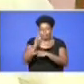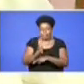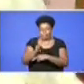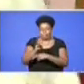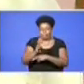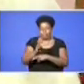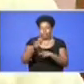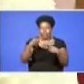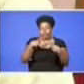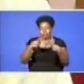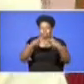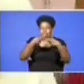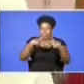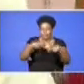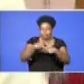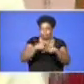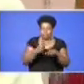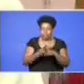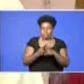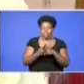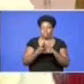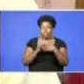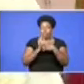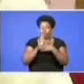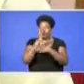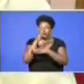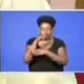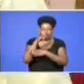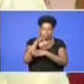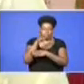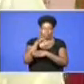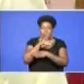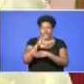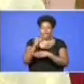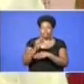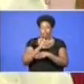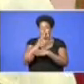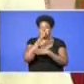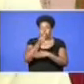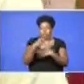into the egg production systems, meat production systems, and actually to ensure a healthier Bahamas.